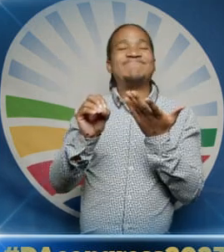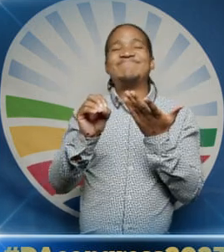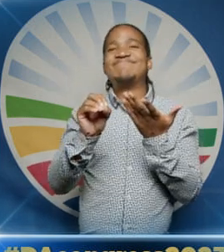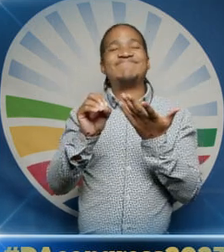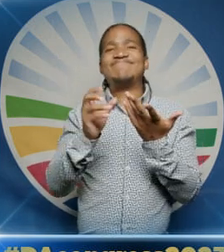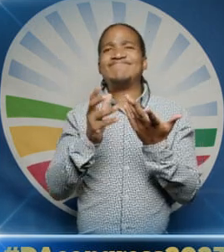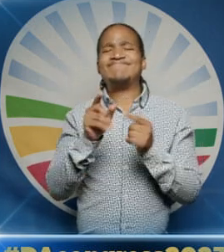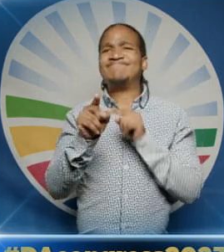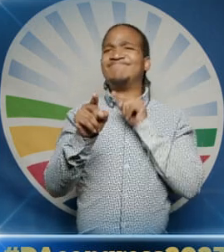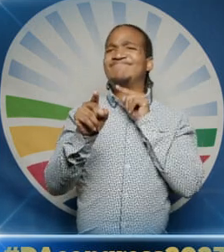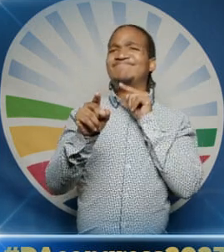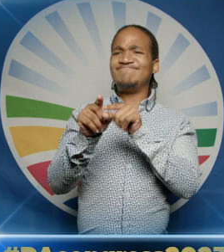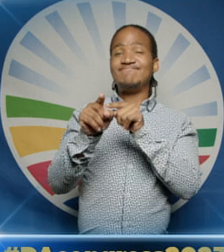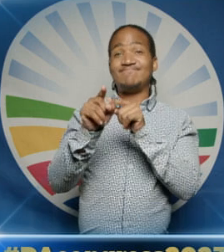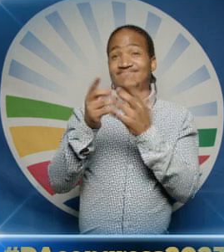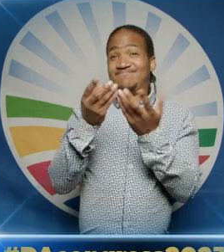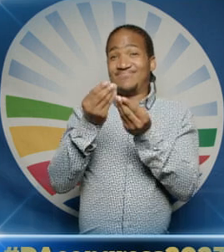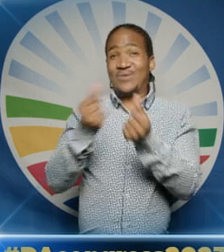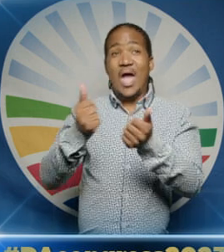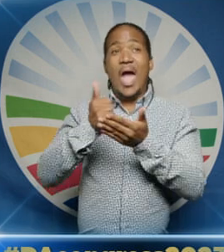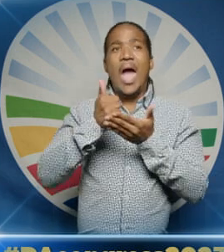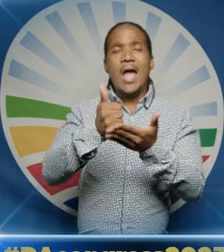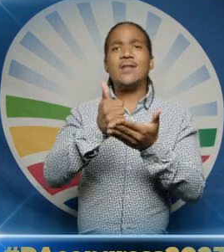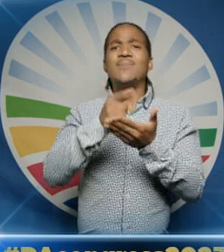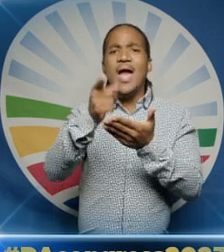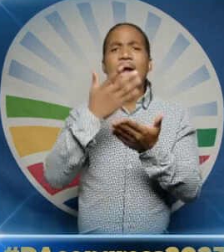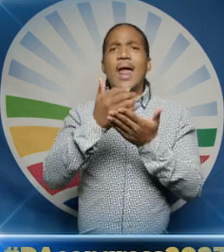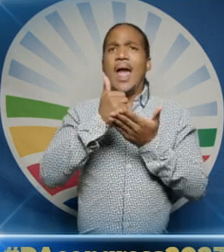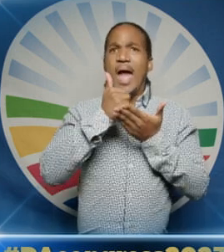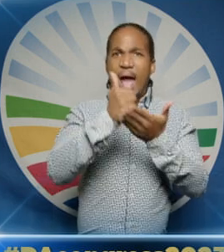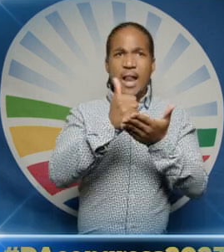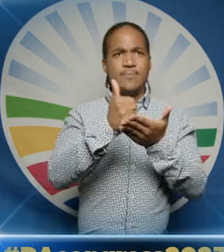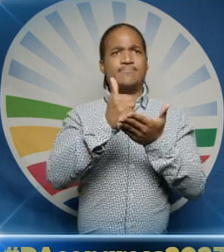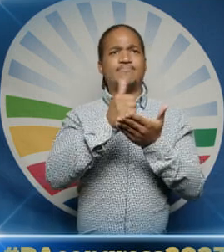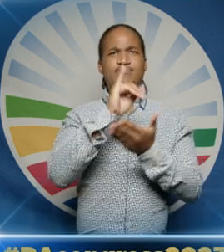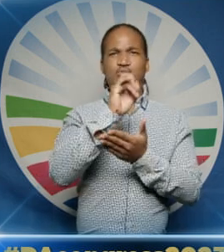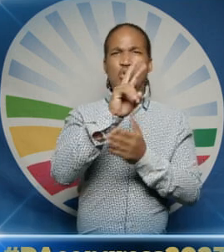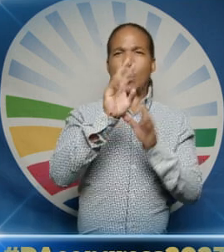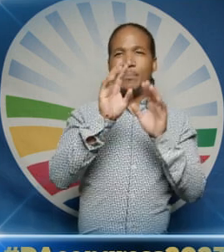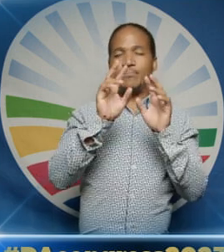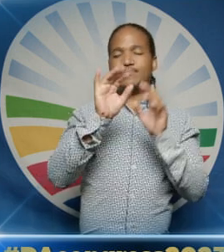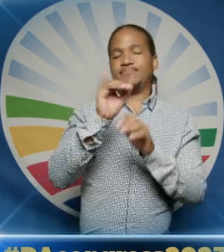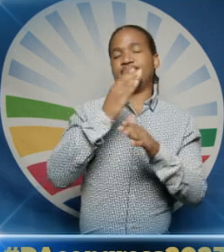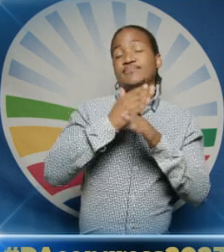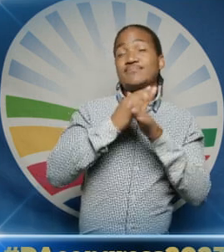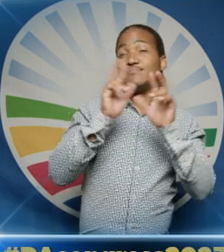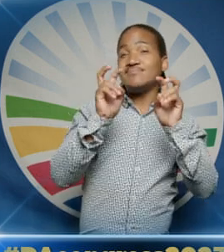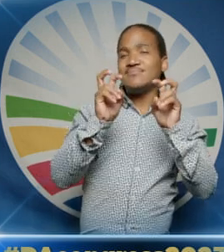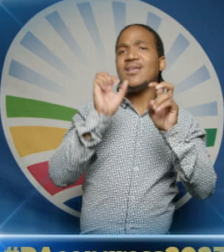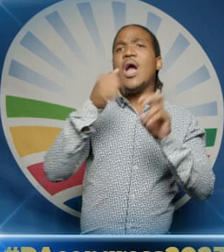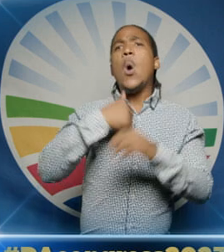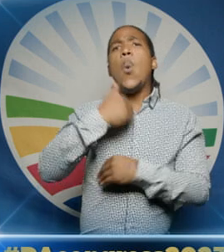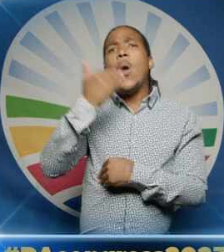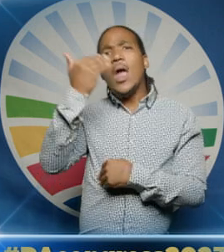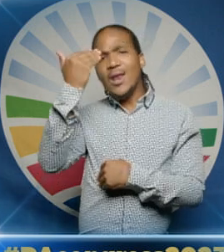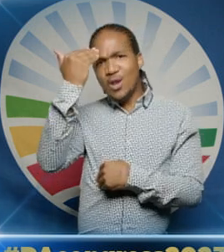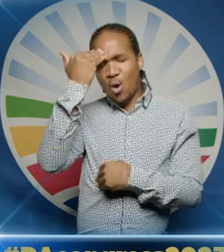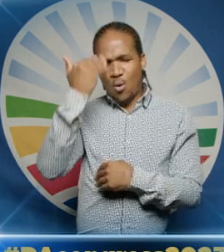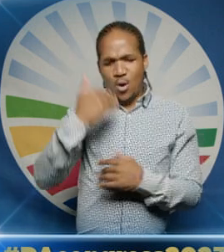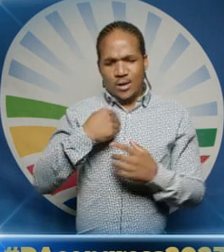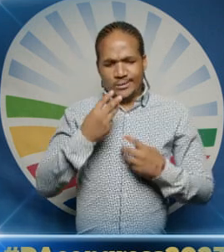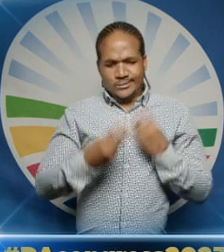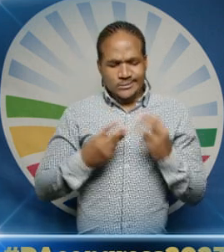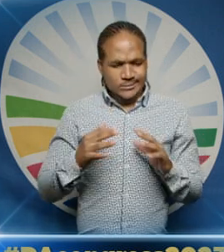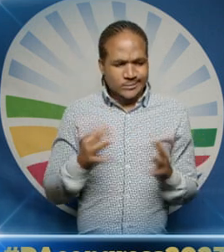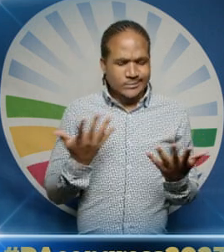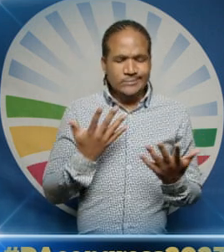This is not a solution to the crisis of joblessness. We know the indignity of ukungabi